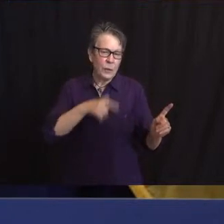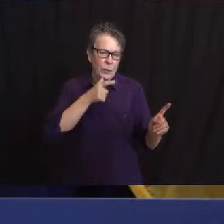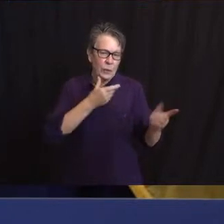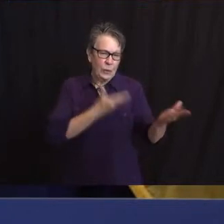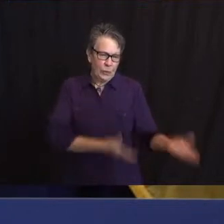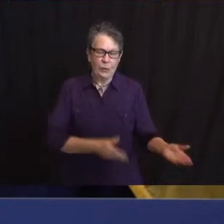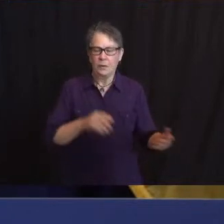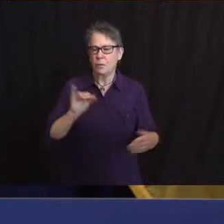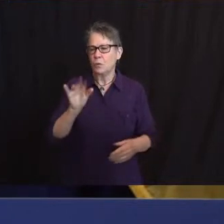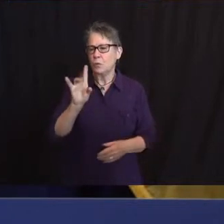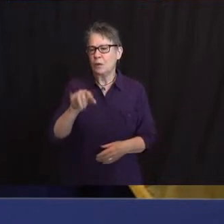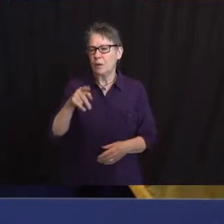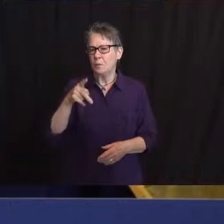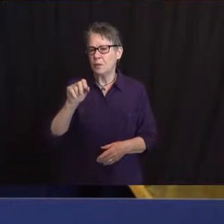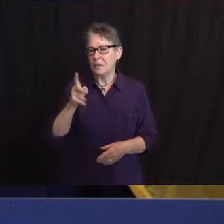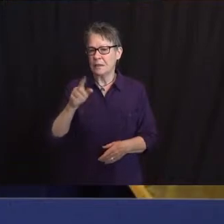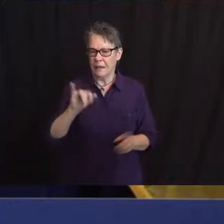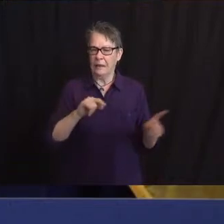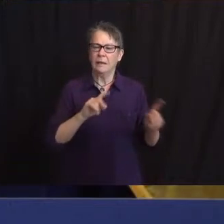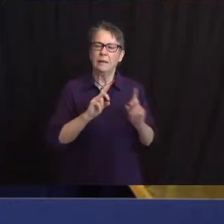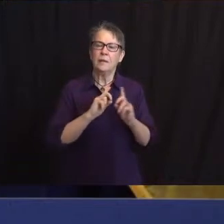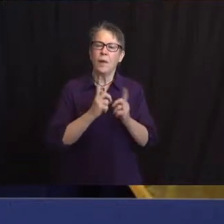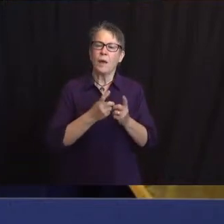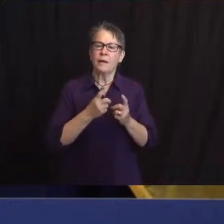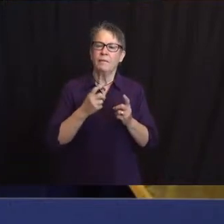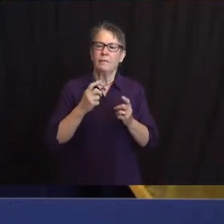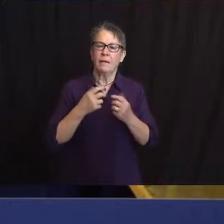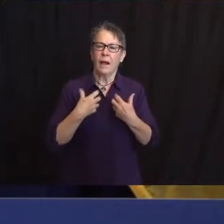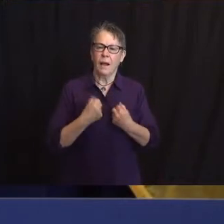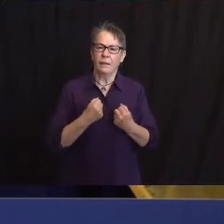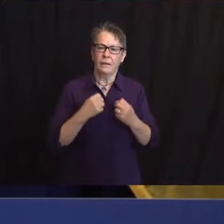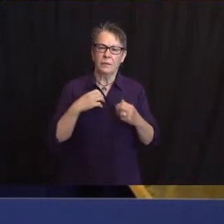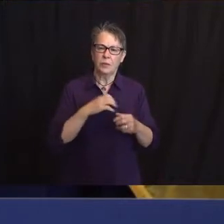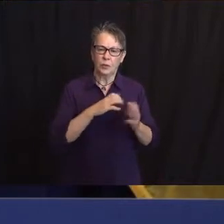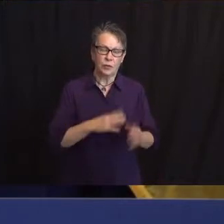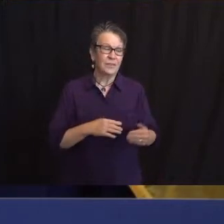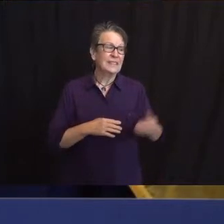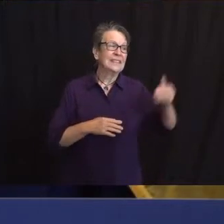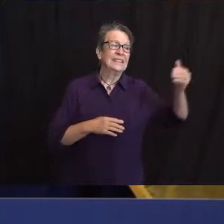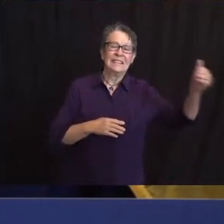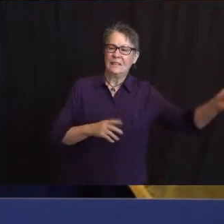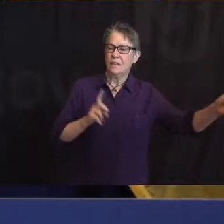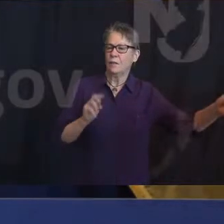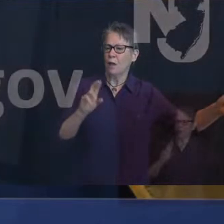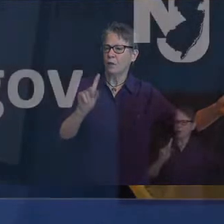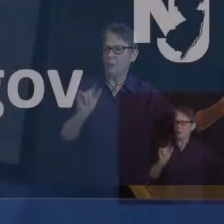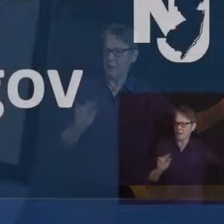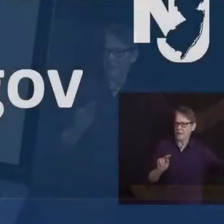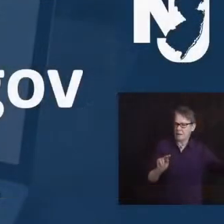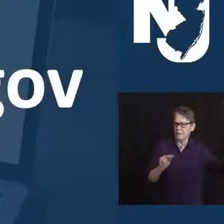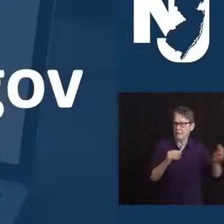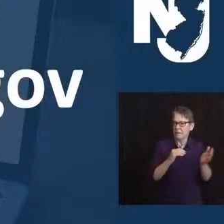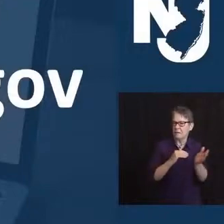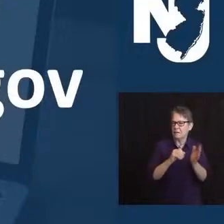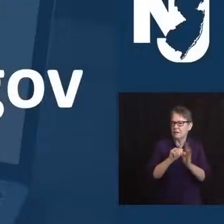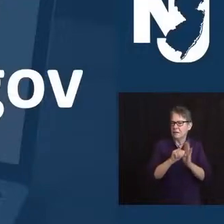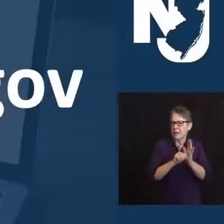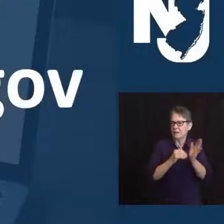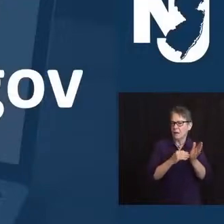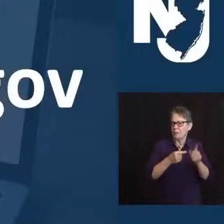of Health, Judy Purcikle. To her right, another familiar face, the state's epidemiologist, Dr. Christina Tan. Great to have you